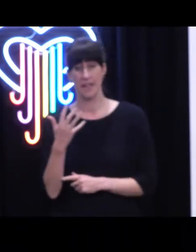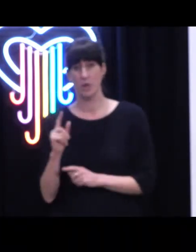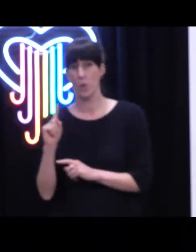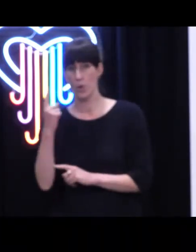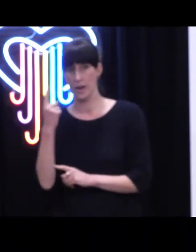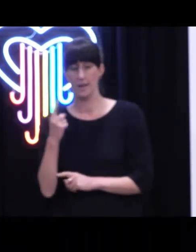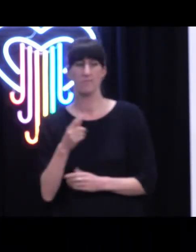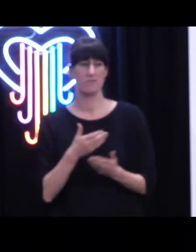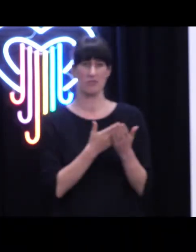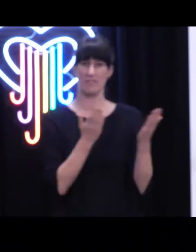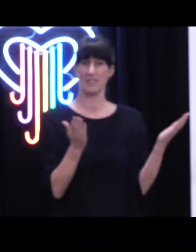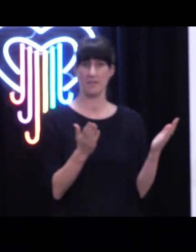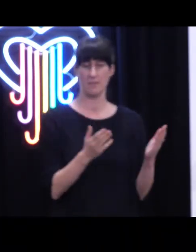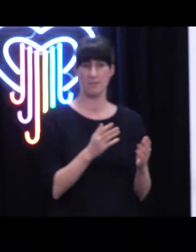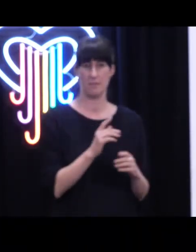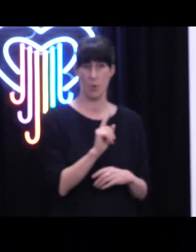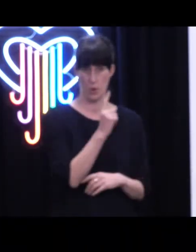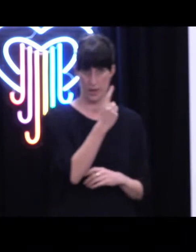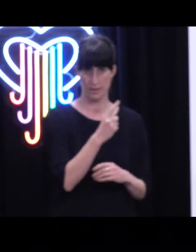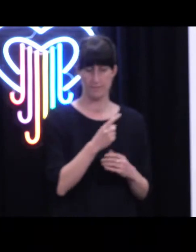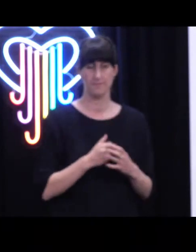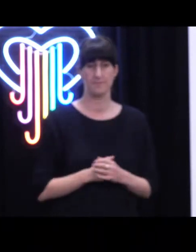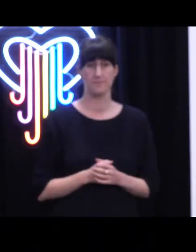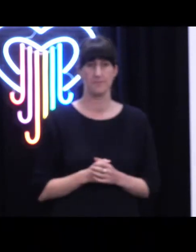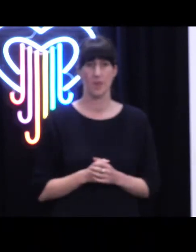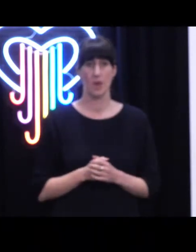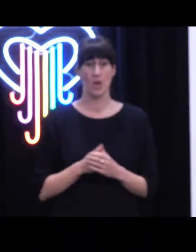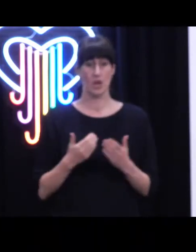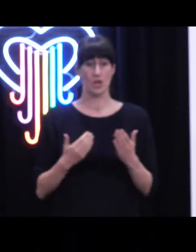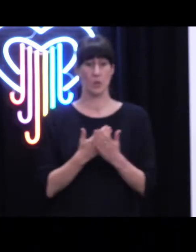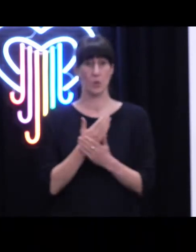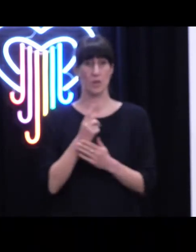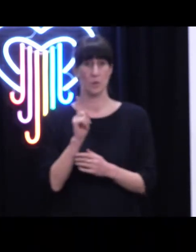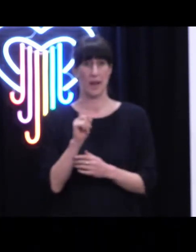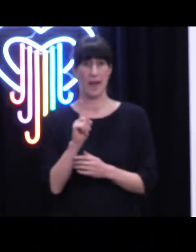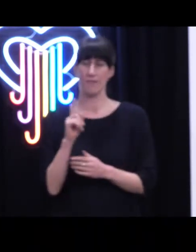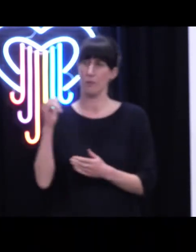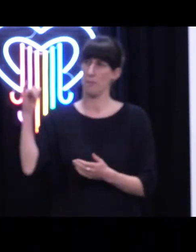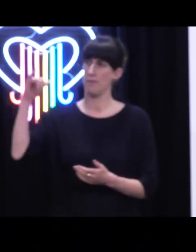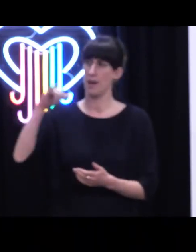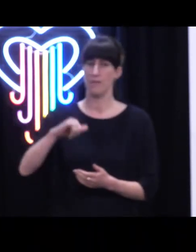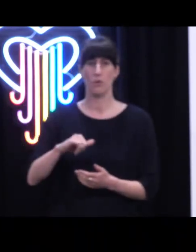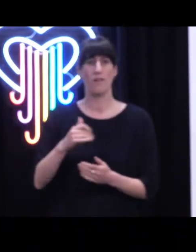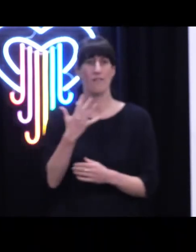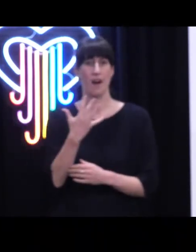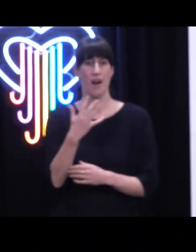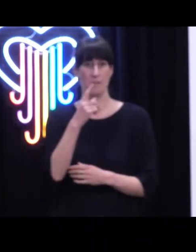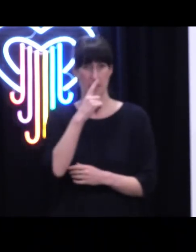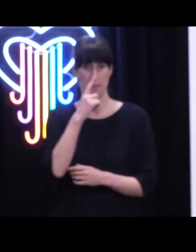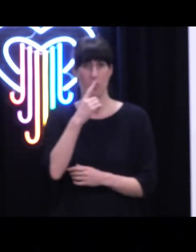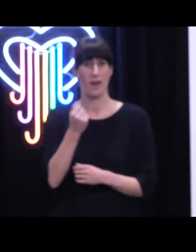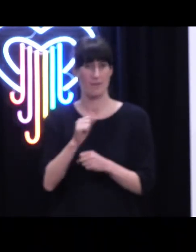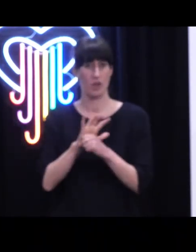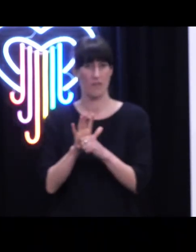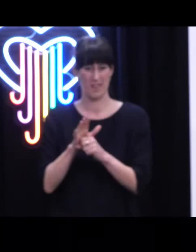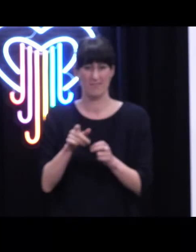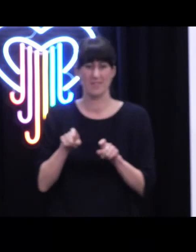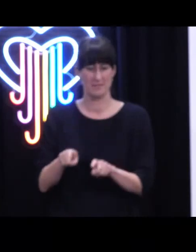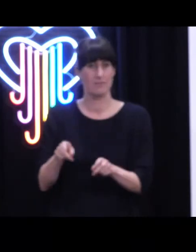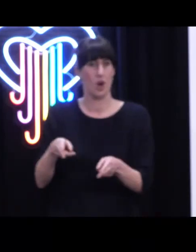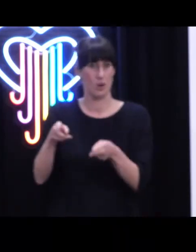Auckland. There are also 5 border-related cases to report in recent returnees in our managed isolation facilities.